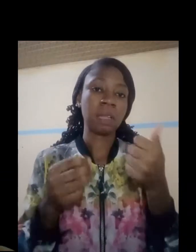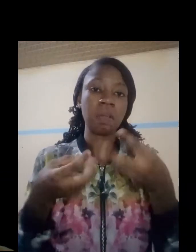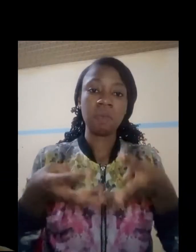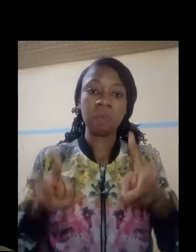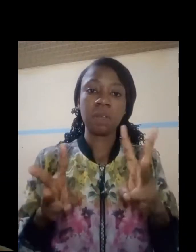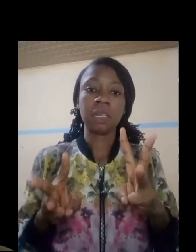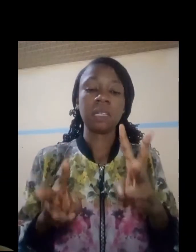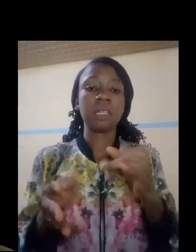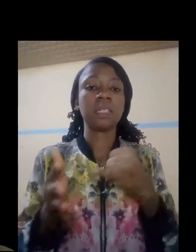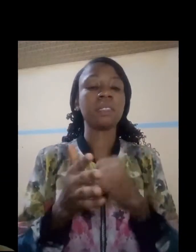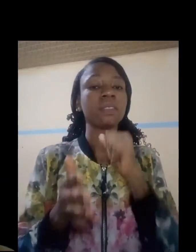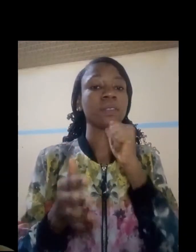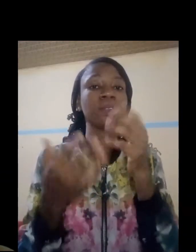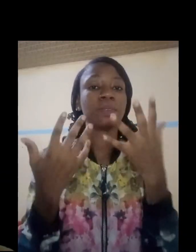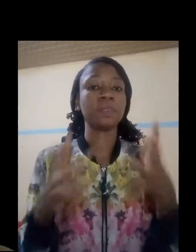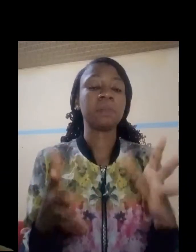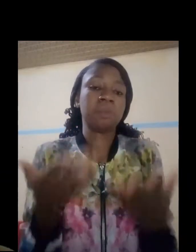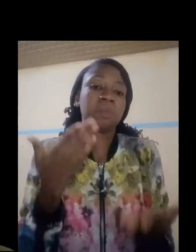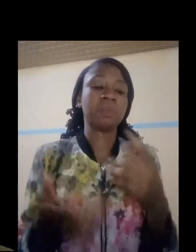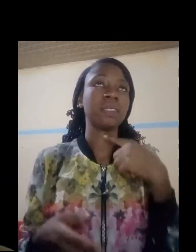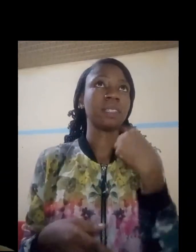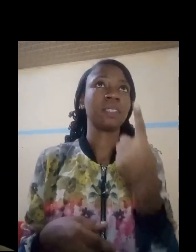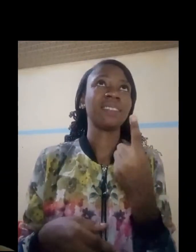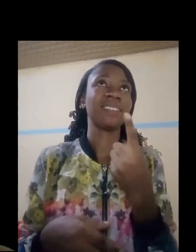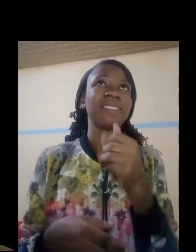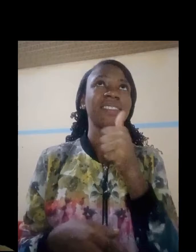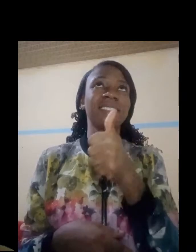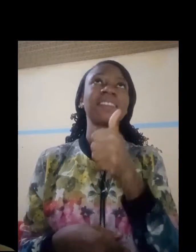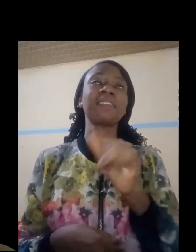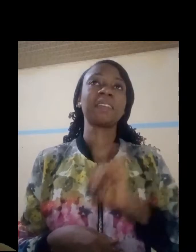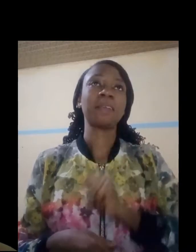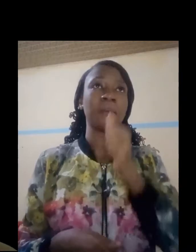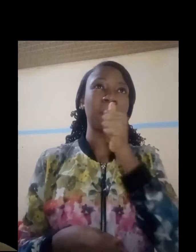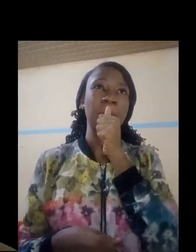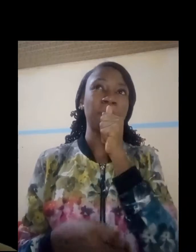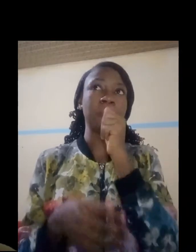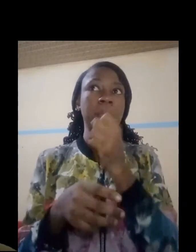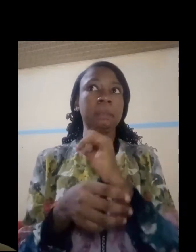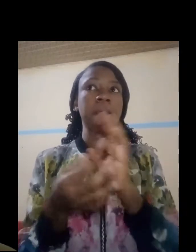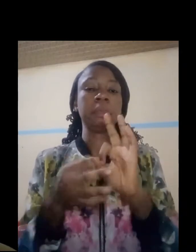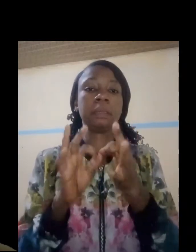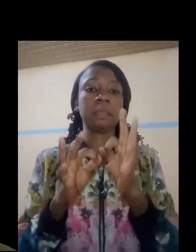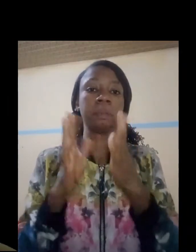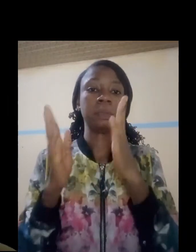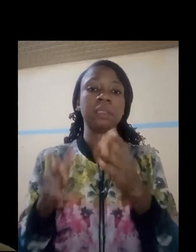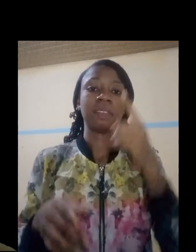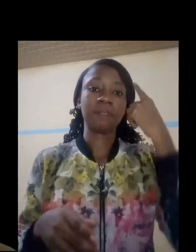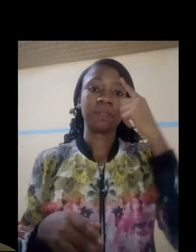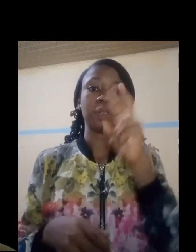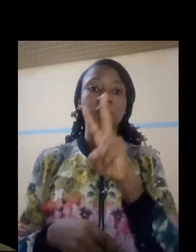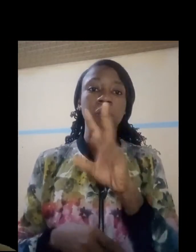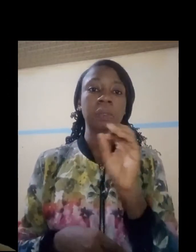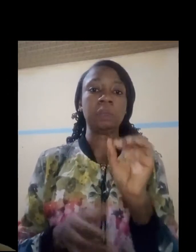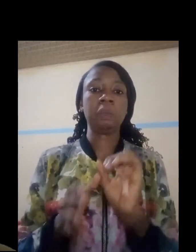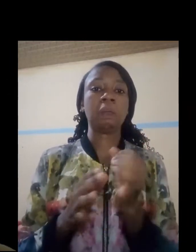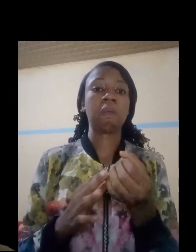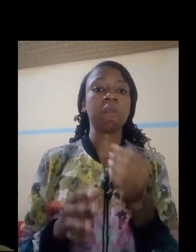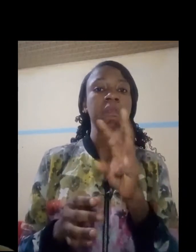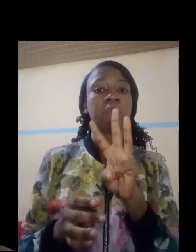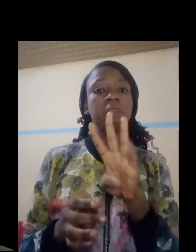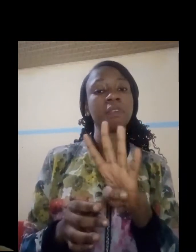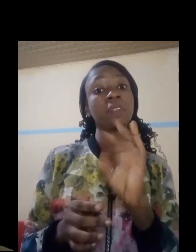by telling yourself, oh, I've been interpreting for 20, 30 years. So long as you are not trained